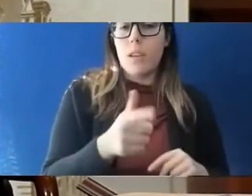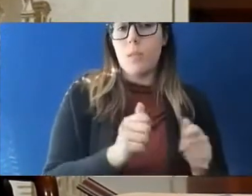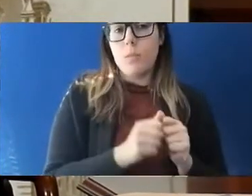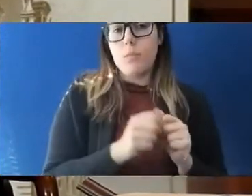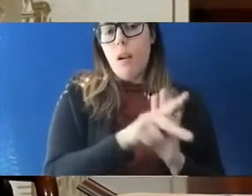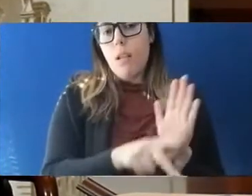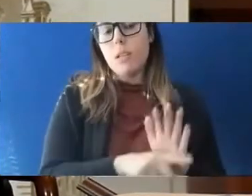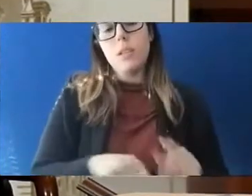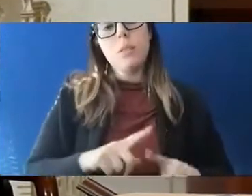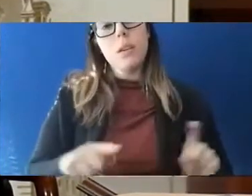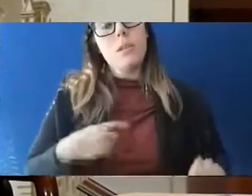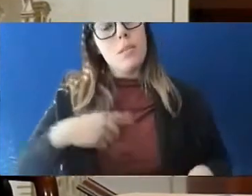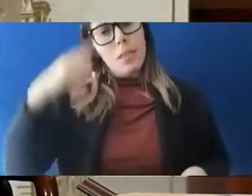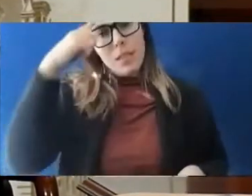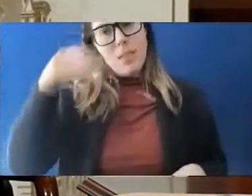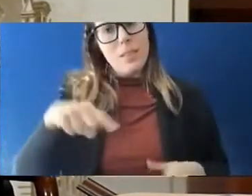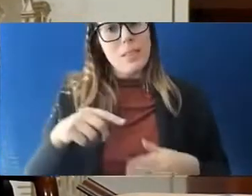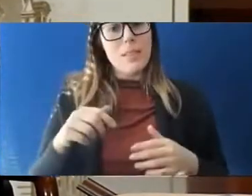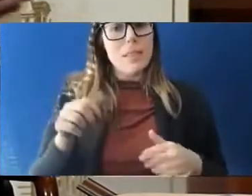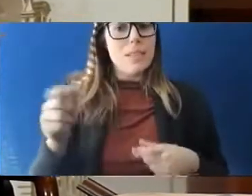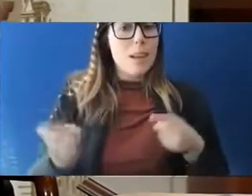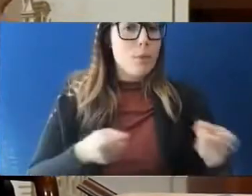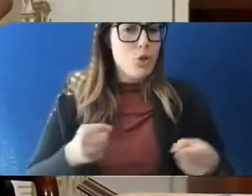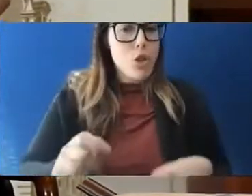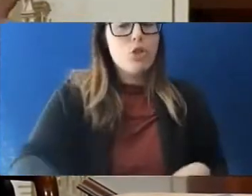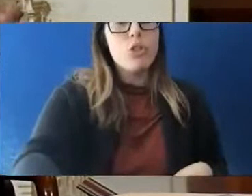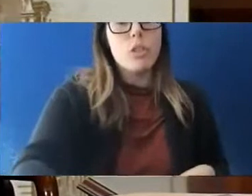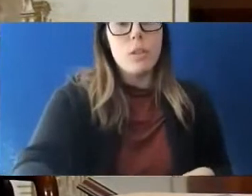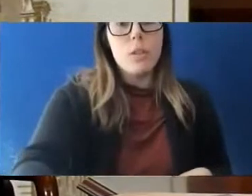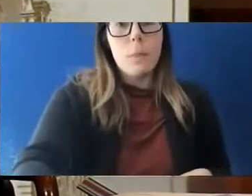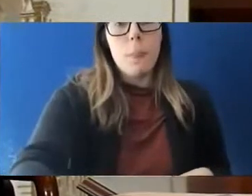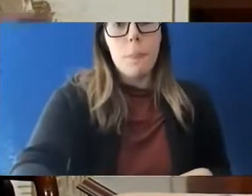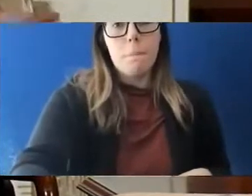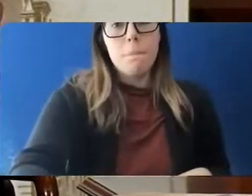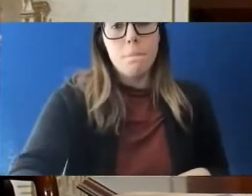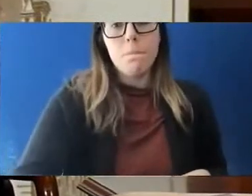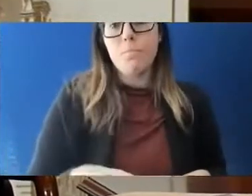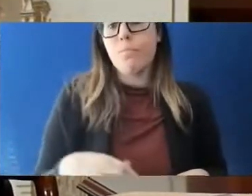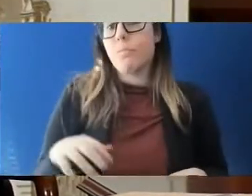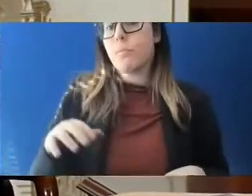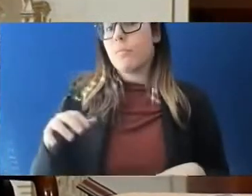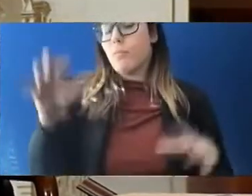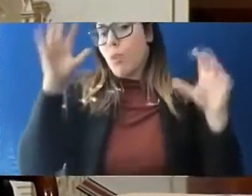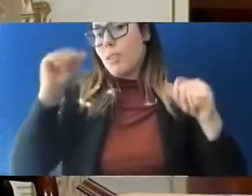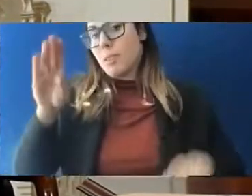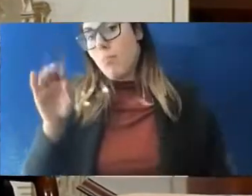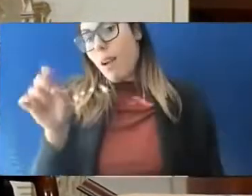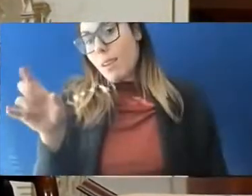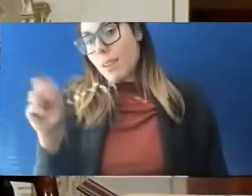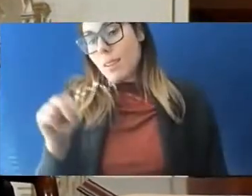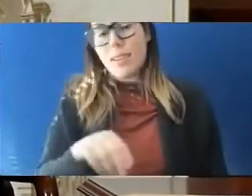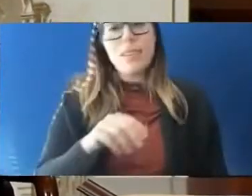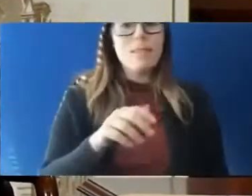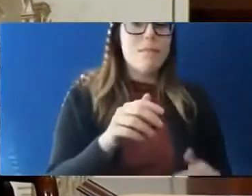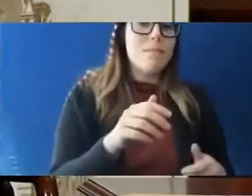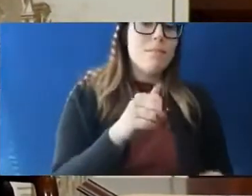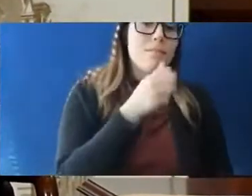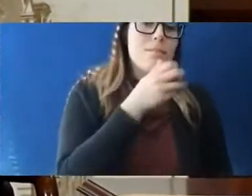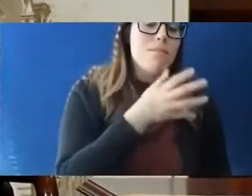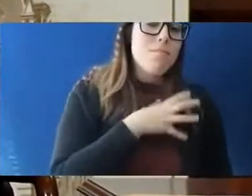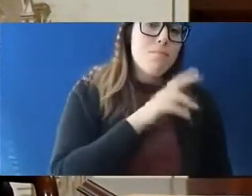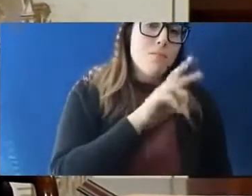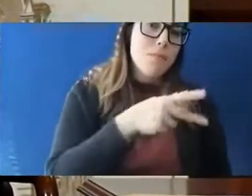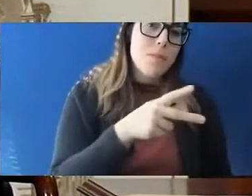this administration, President Biden and Vice President Harris, are very focused on